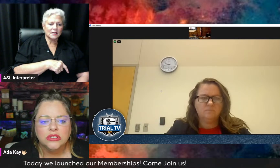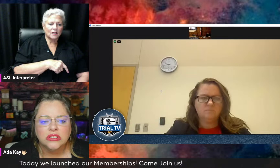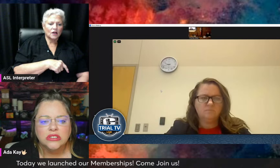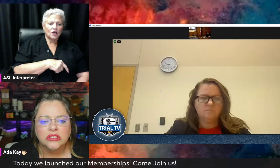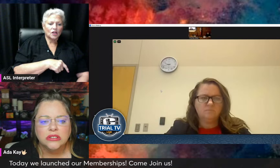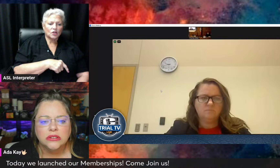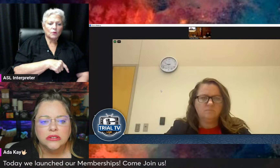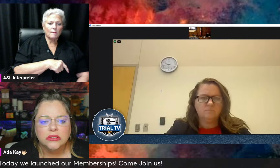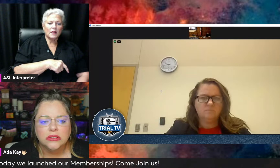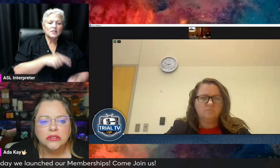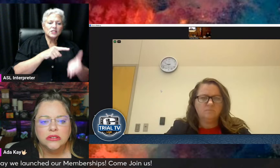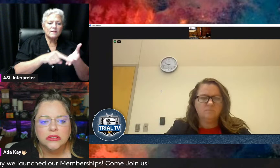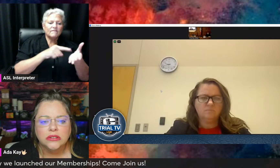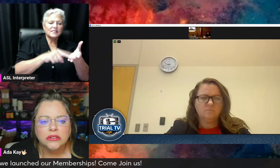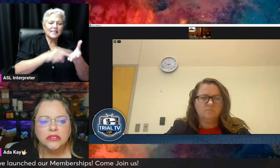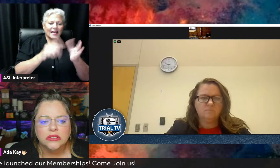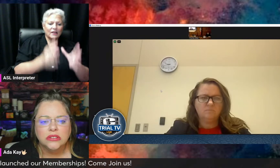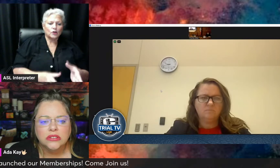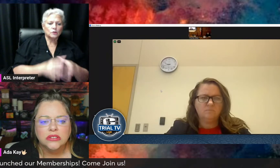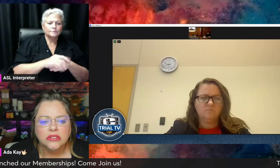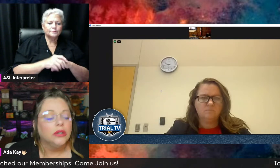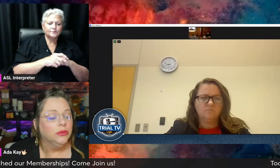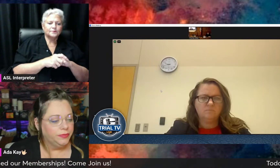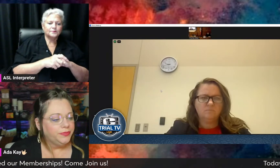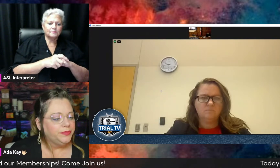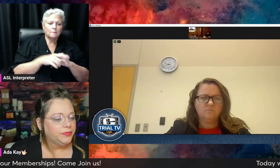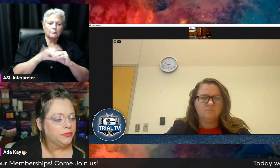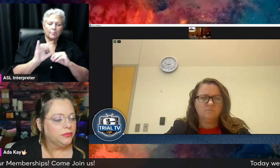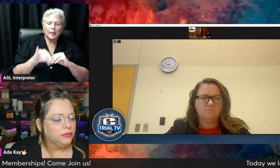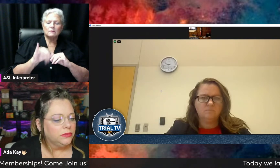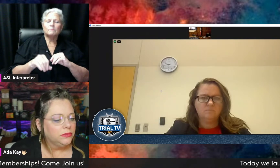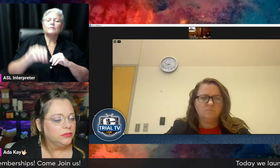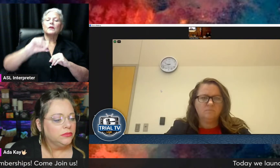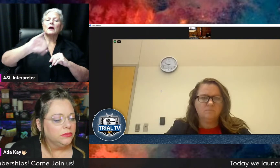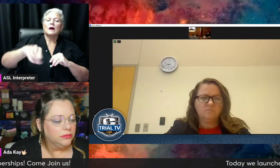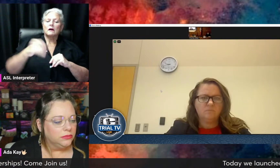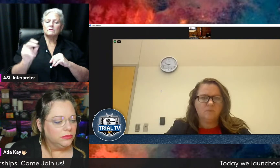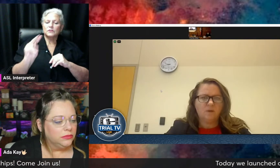the Dubuque Police Department on or about January 30th of this year?